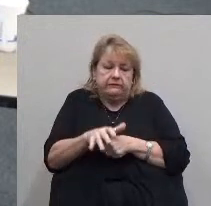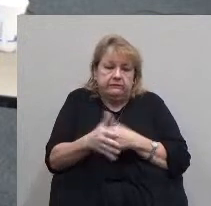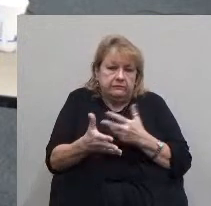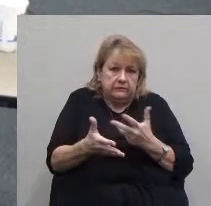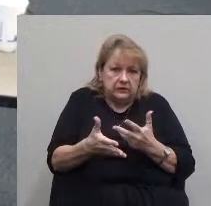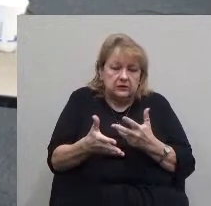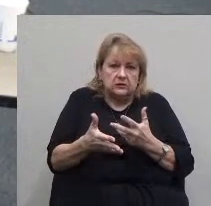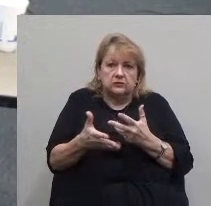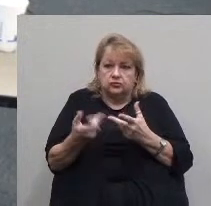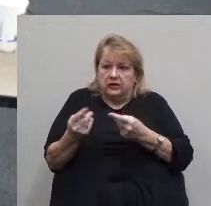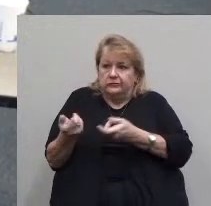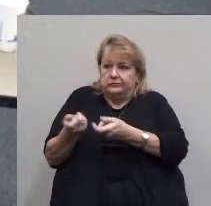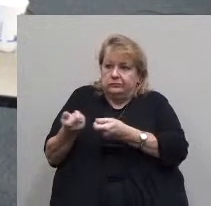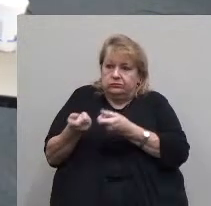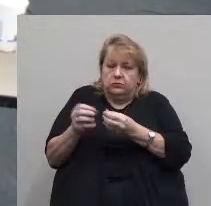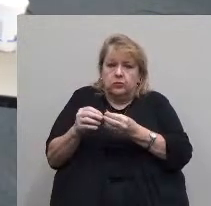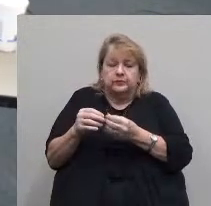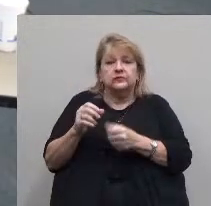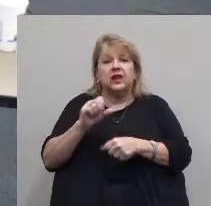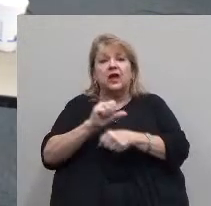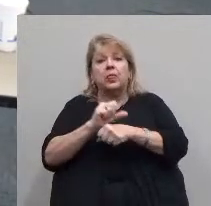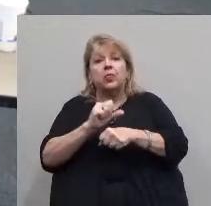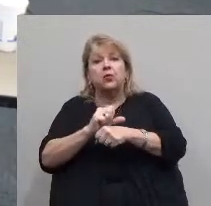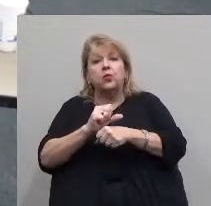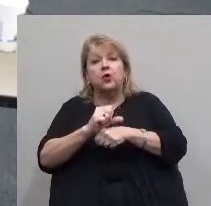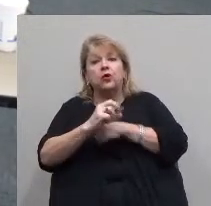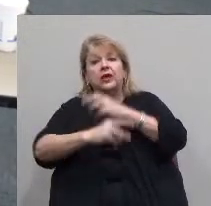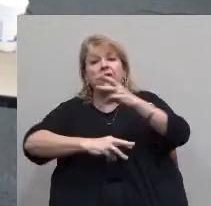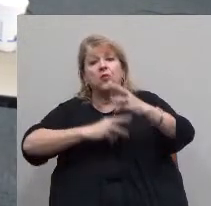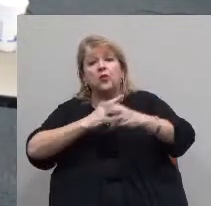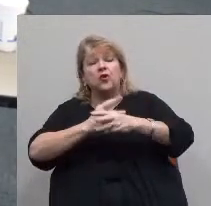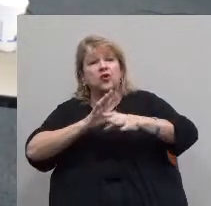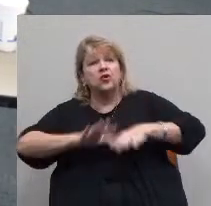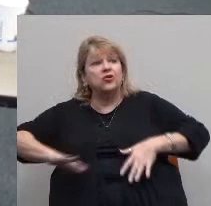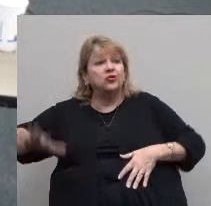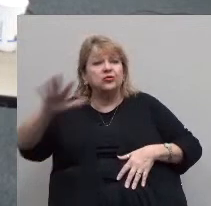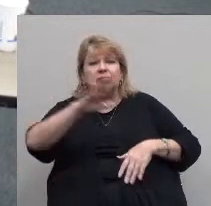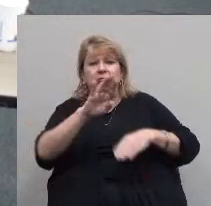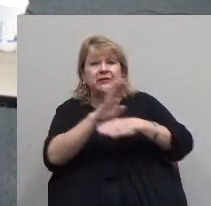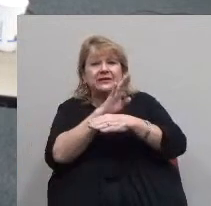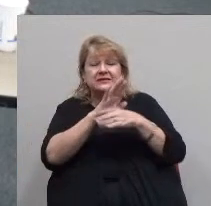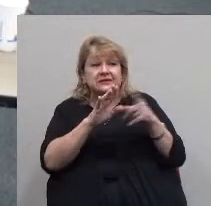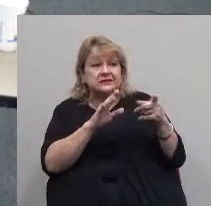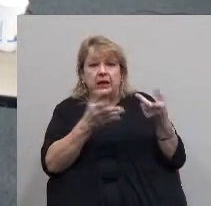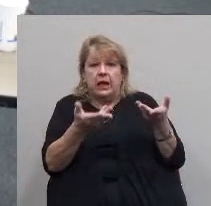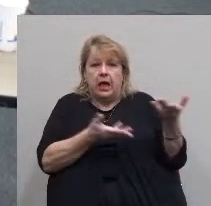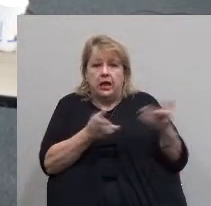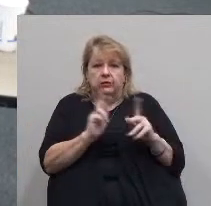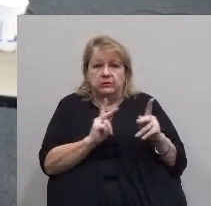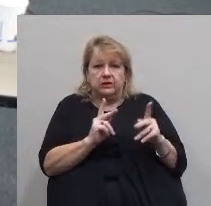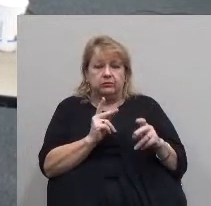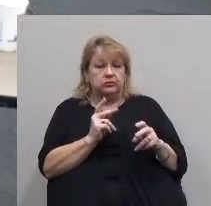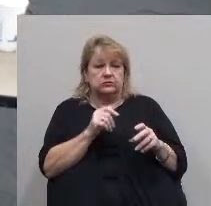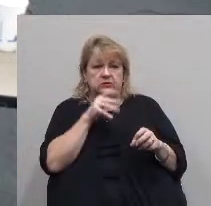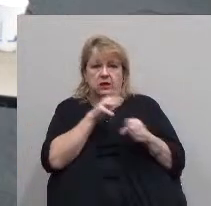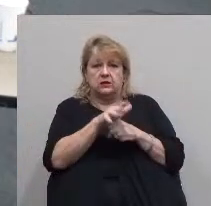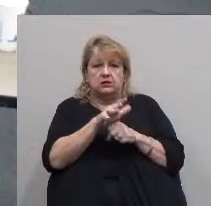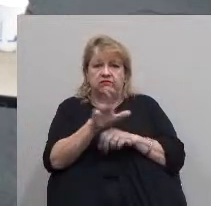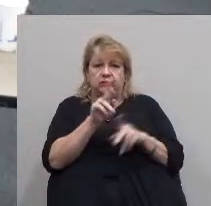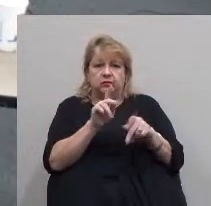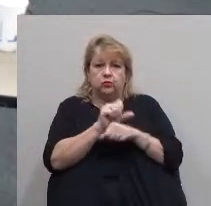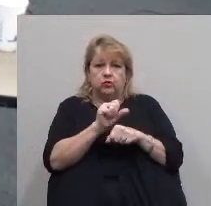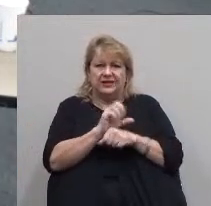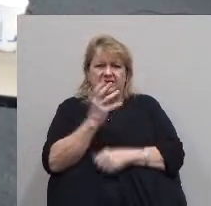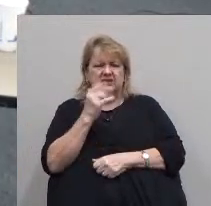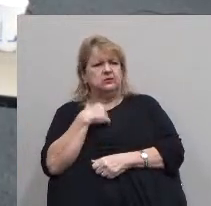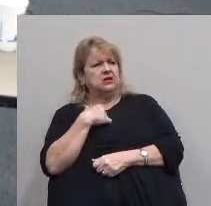which I think the whole working world seems to be experiencing, non-teachers as well as teachers. There's just a shortage of workers, it